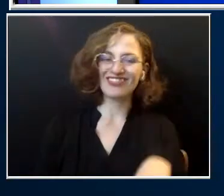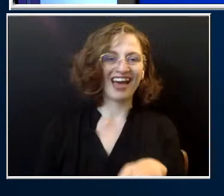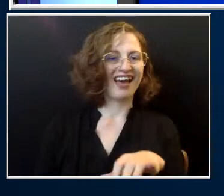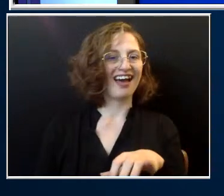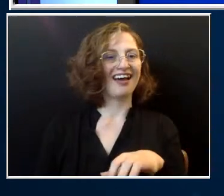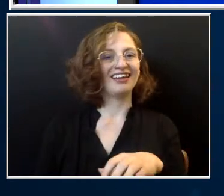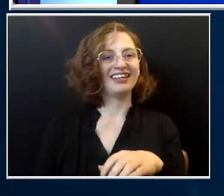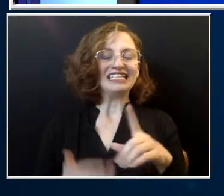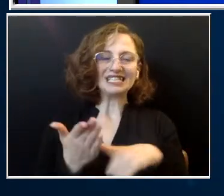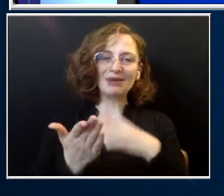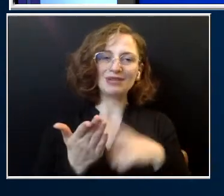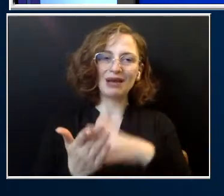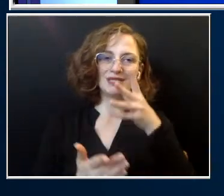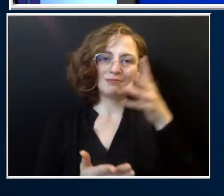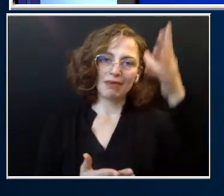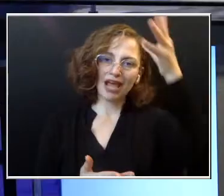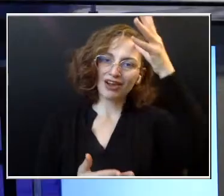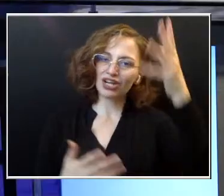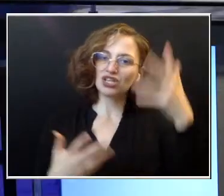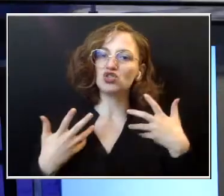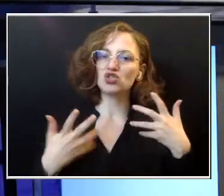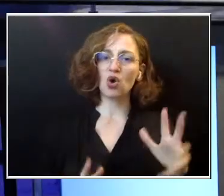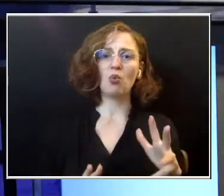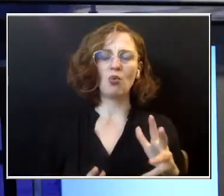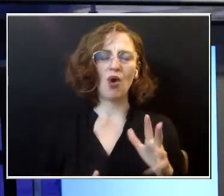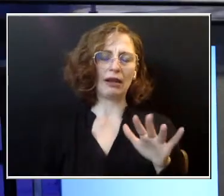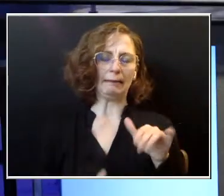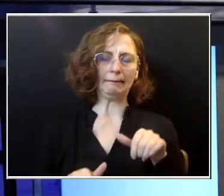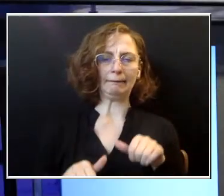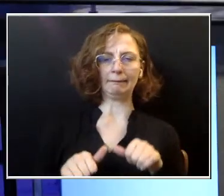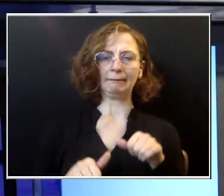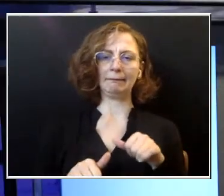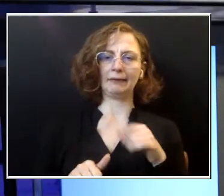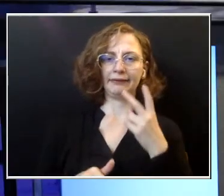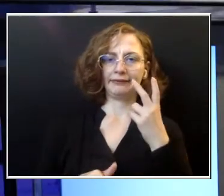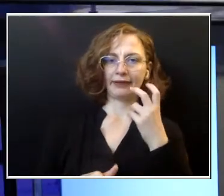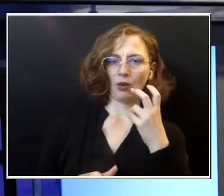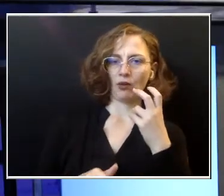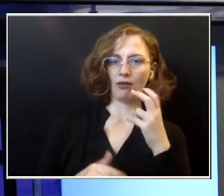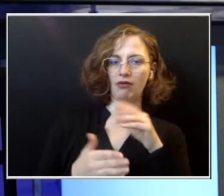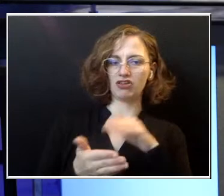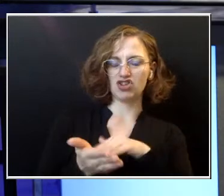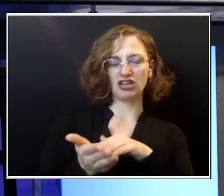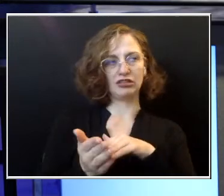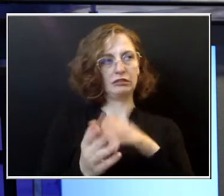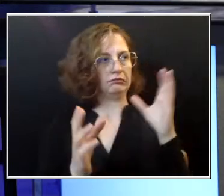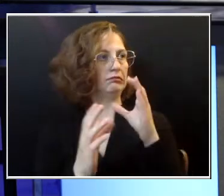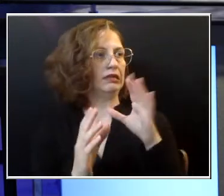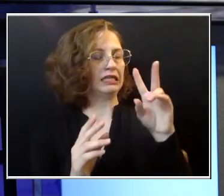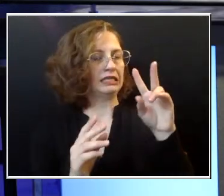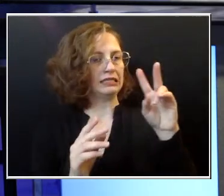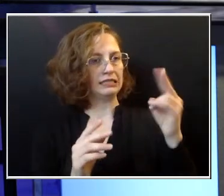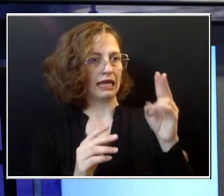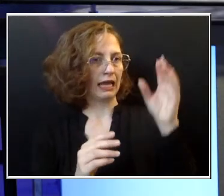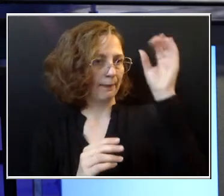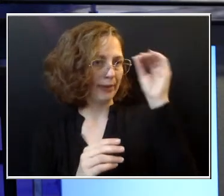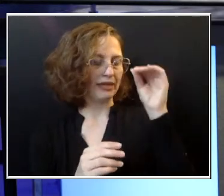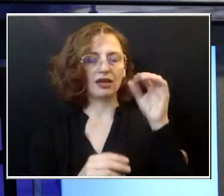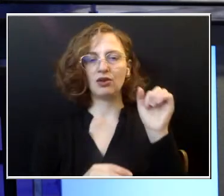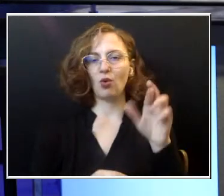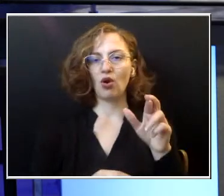question doctors, or they don't know, what to do, what to say, and to be able to go in there and clearly communicate exactly what's going on with your